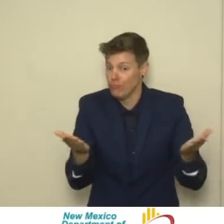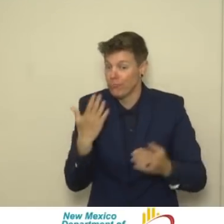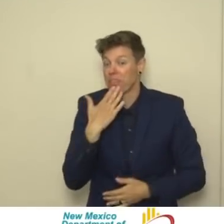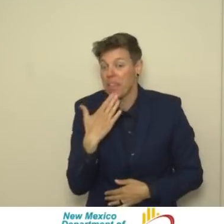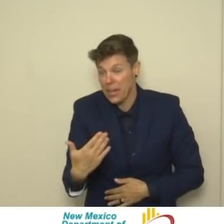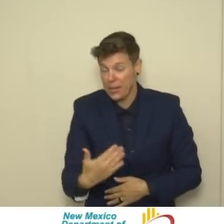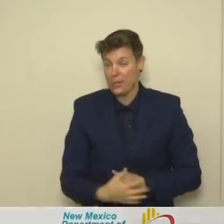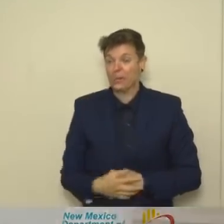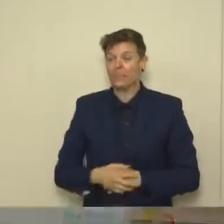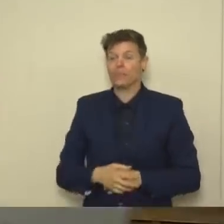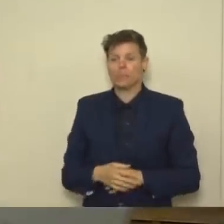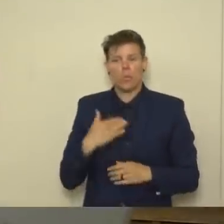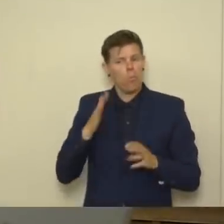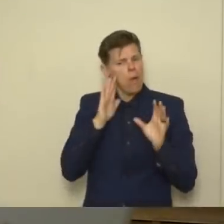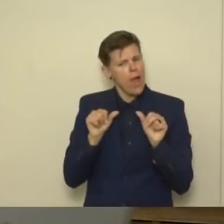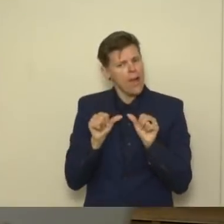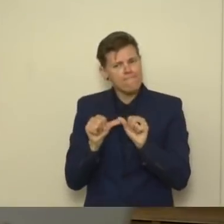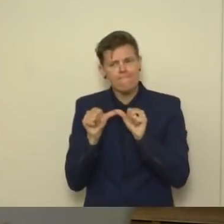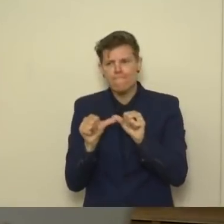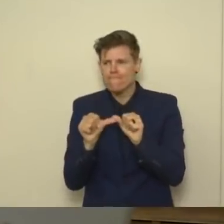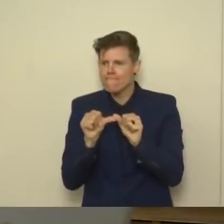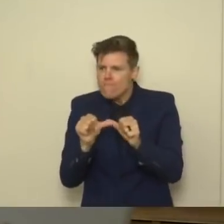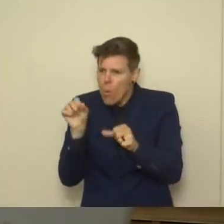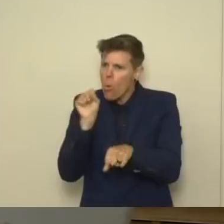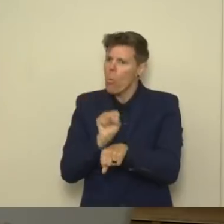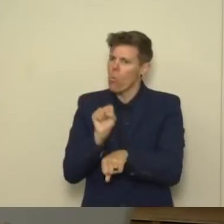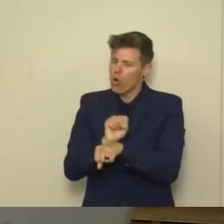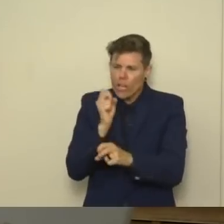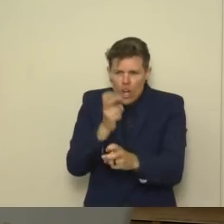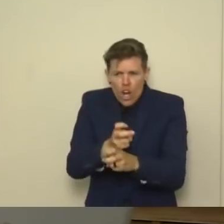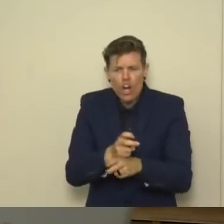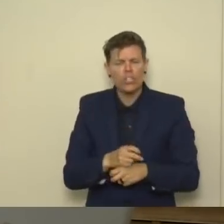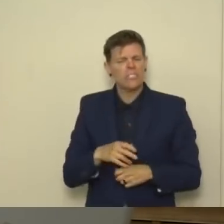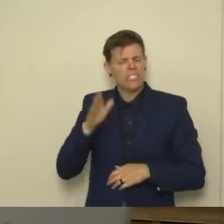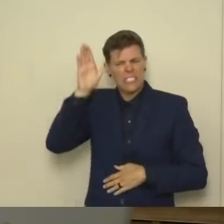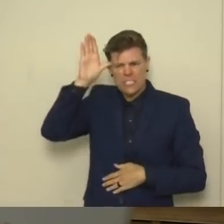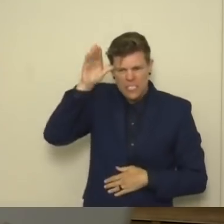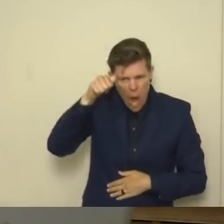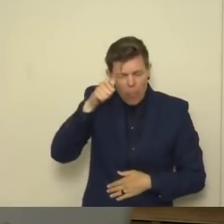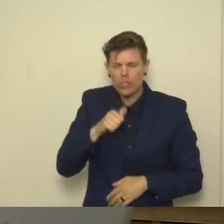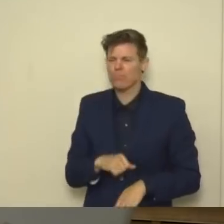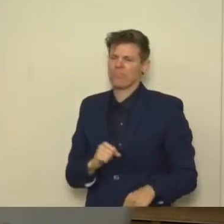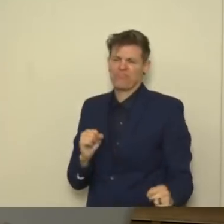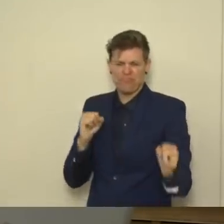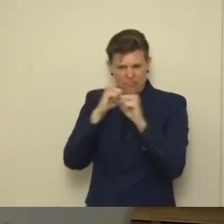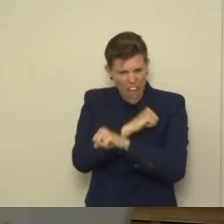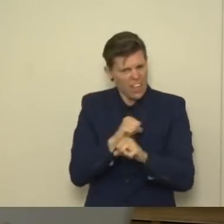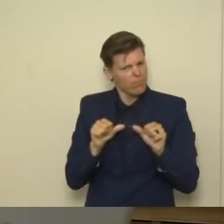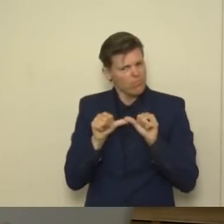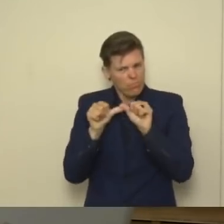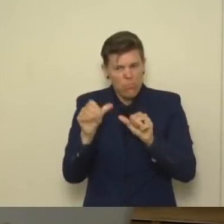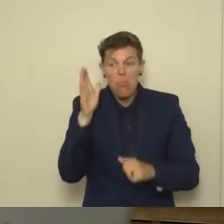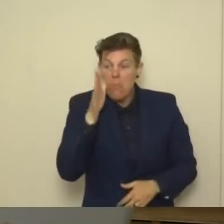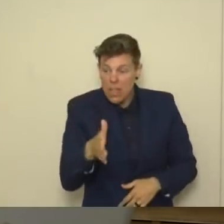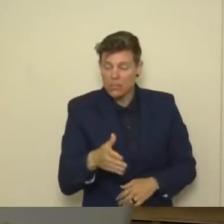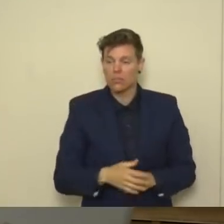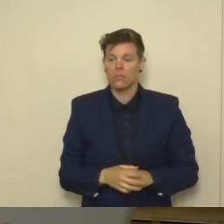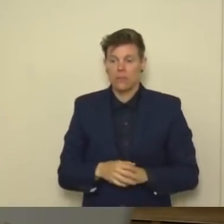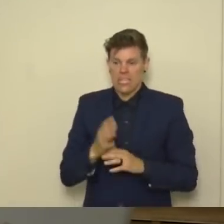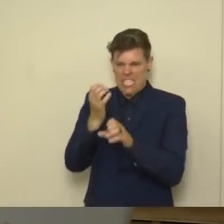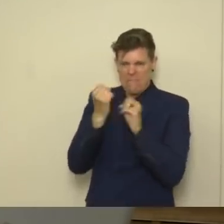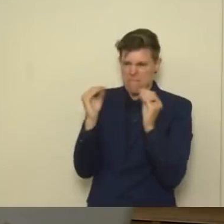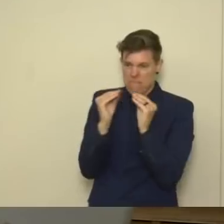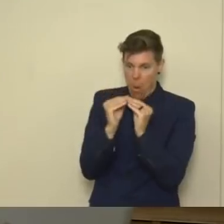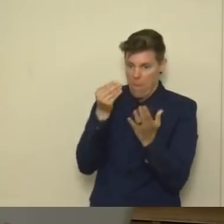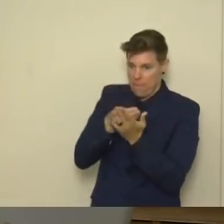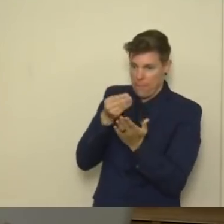up and we're going to make sure that we do everything in our power to make sure that everyone gets all of the unemployment dollars